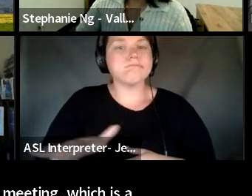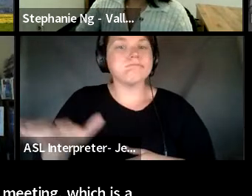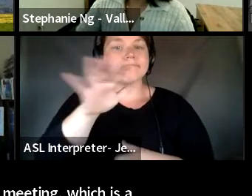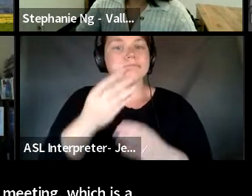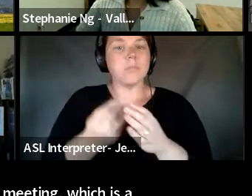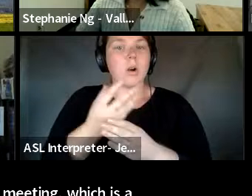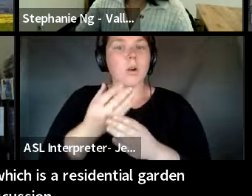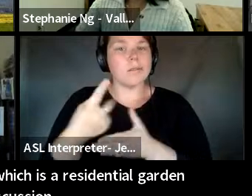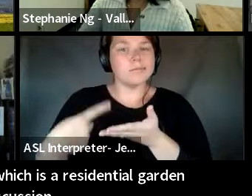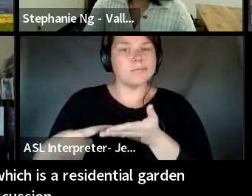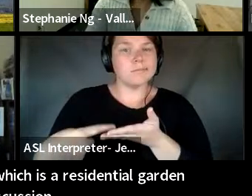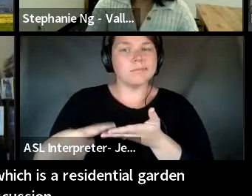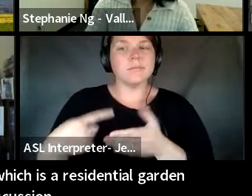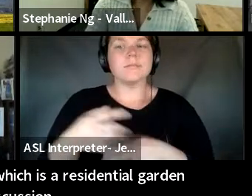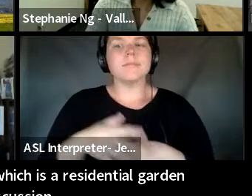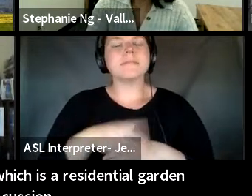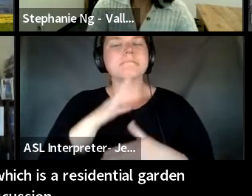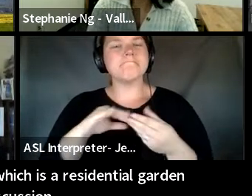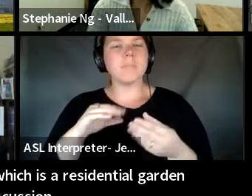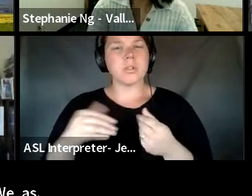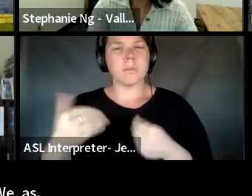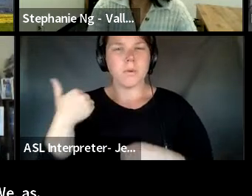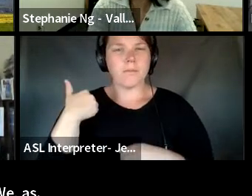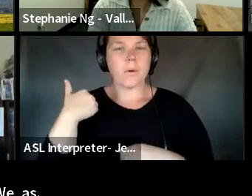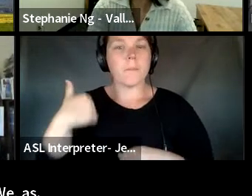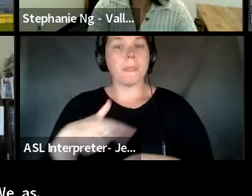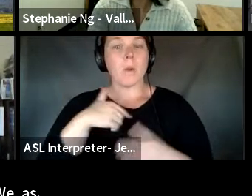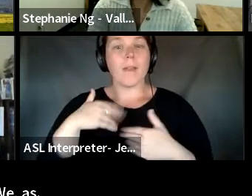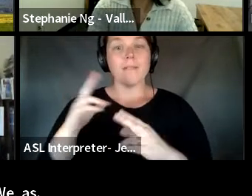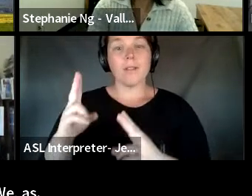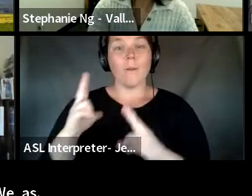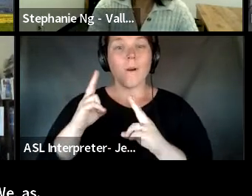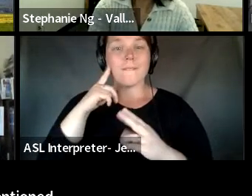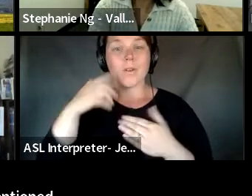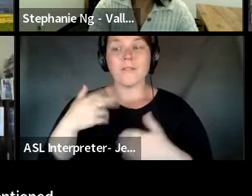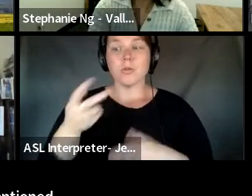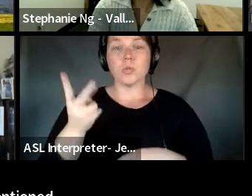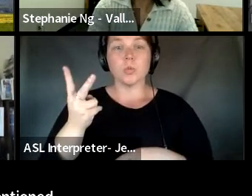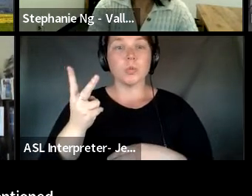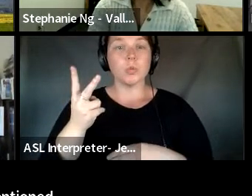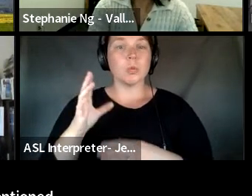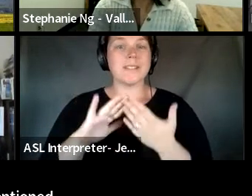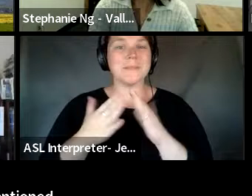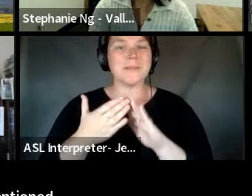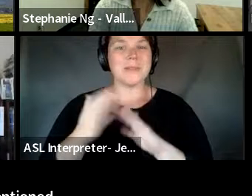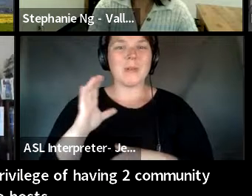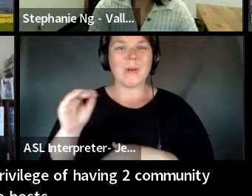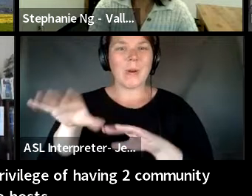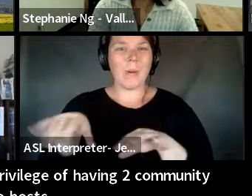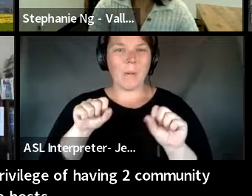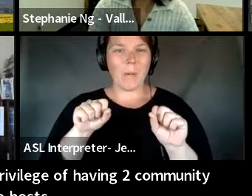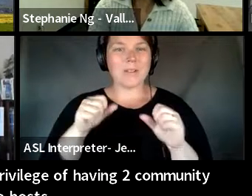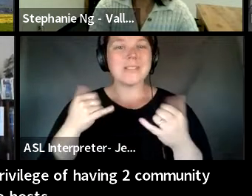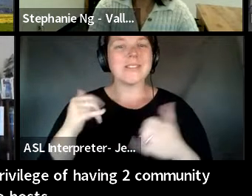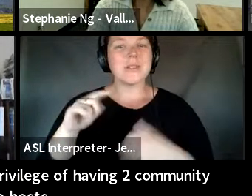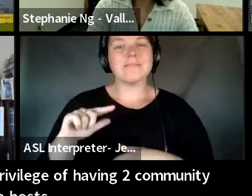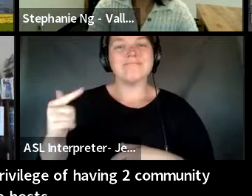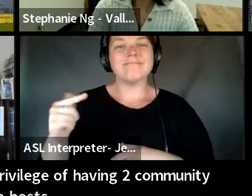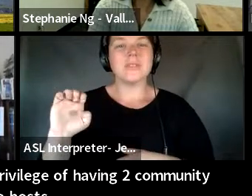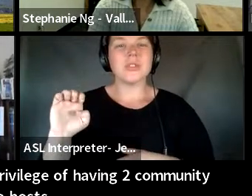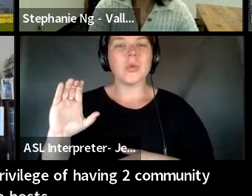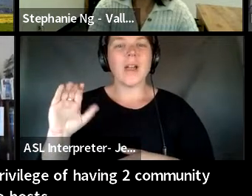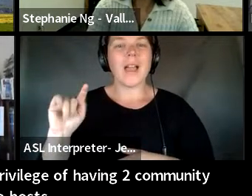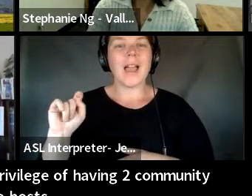as mentioned previously, we have the privilege of having 2 community co-hosts. So I'm going to pass it to Hector to provide us with a little